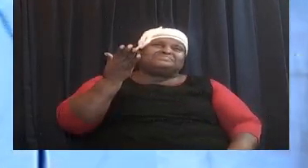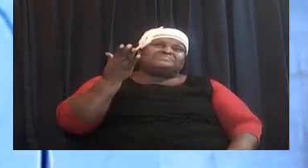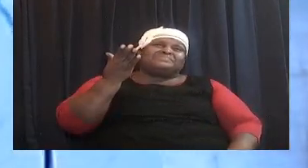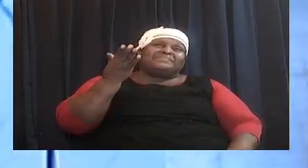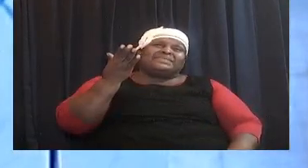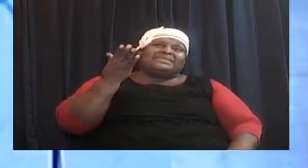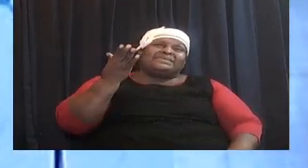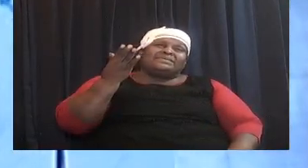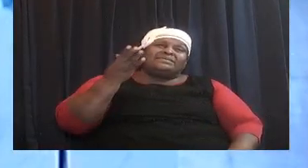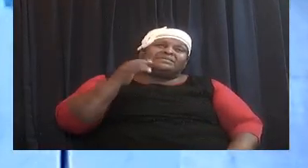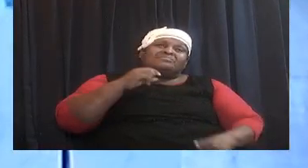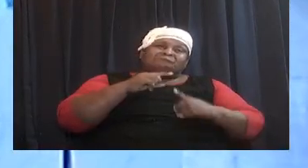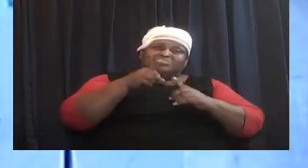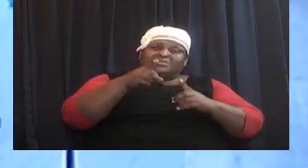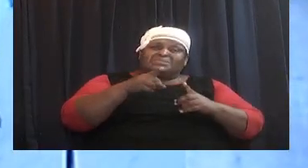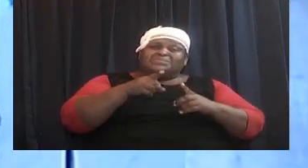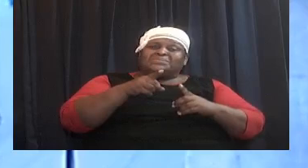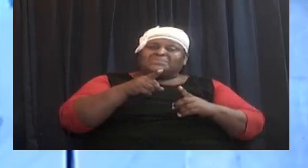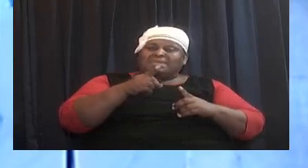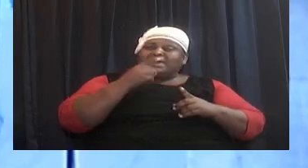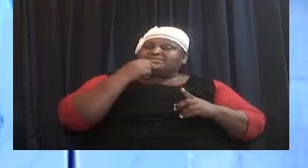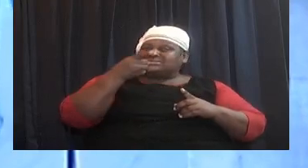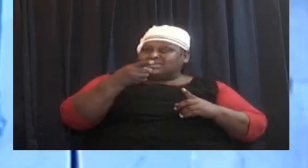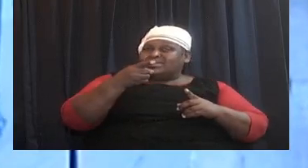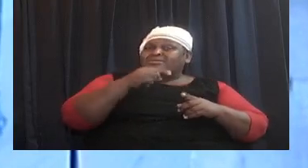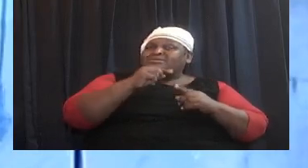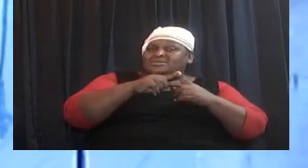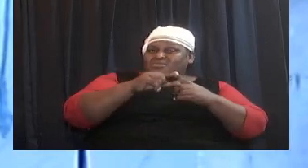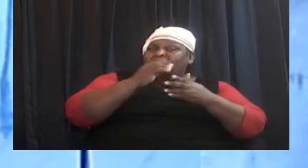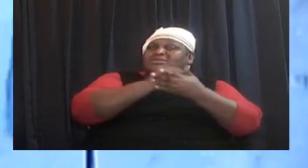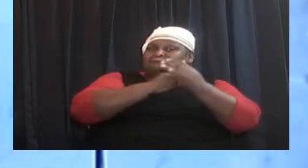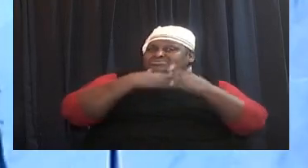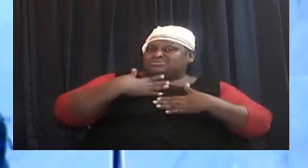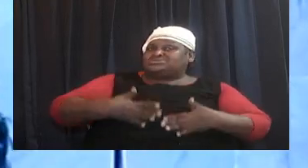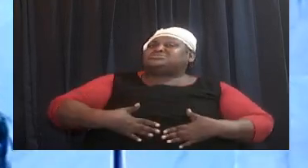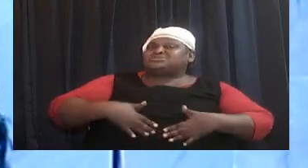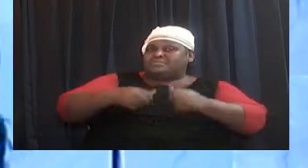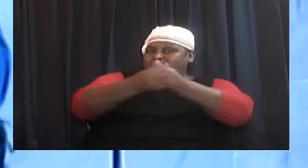when you can tell when somebody loves God.